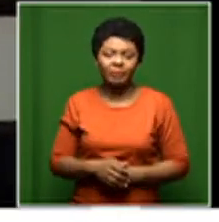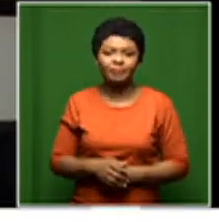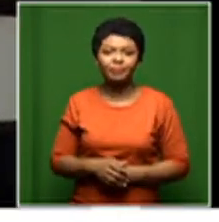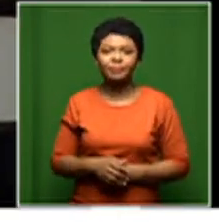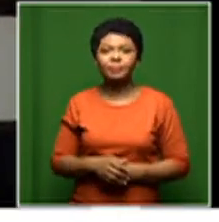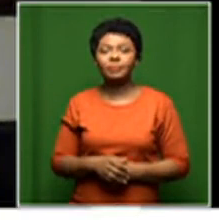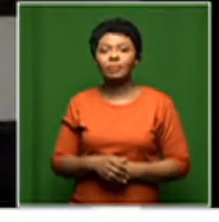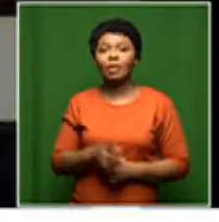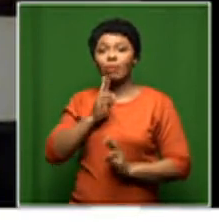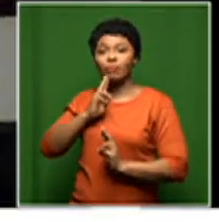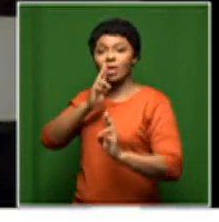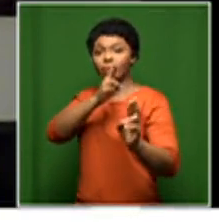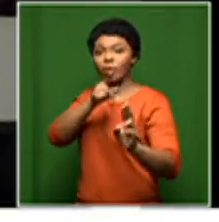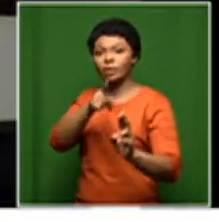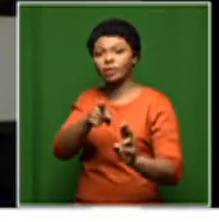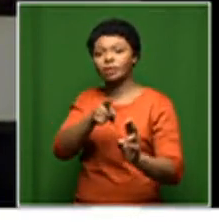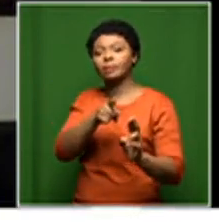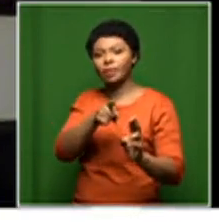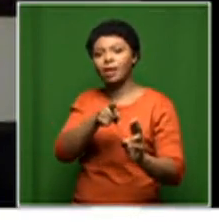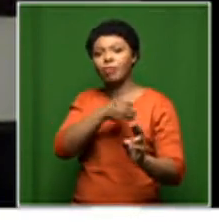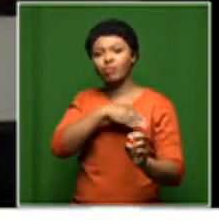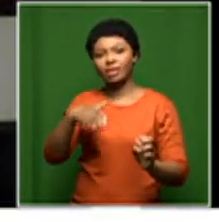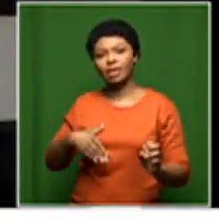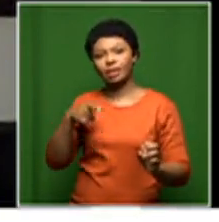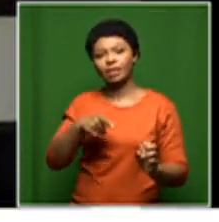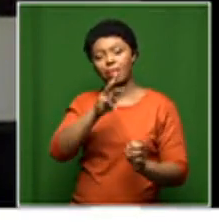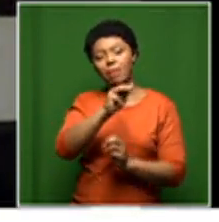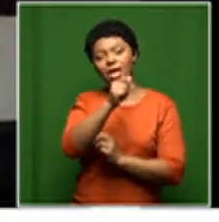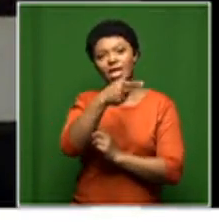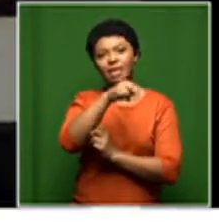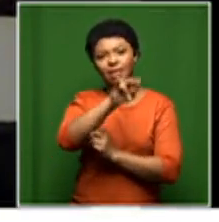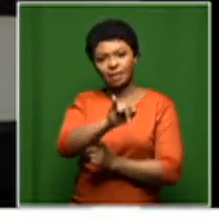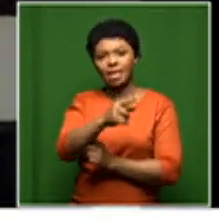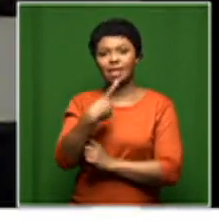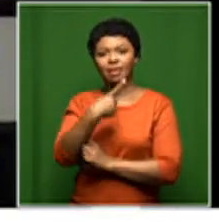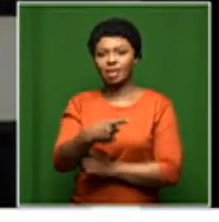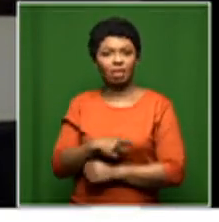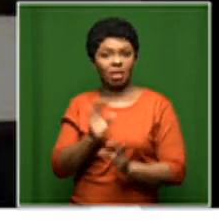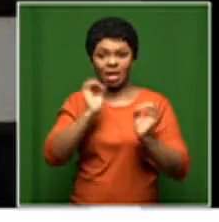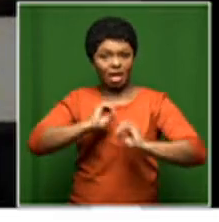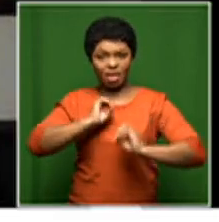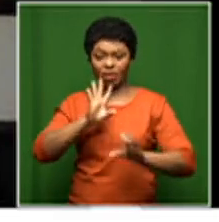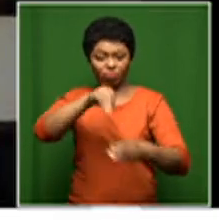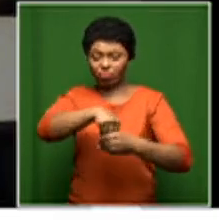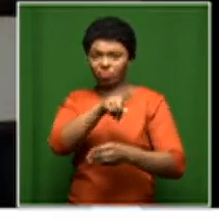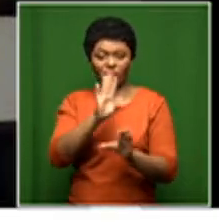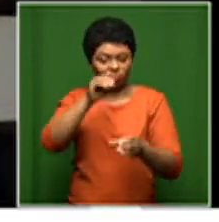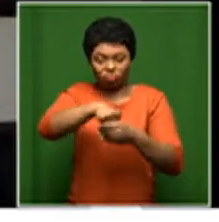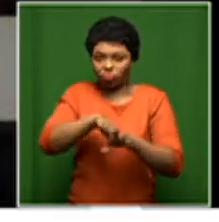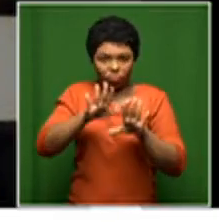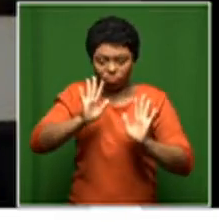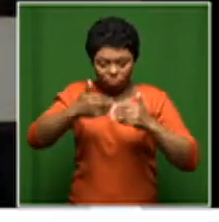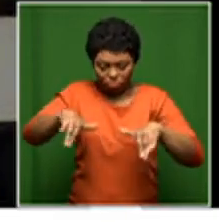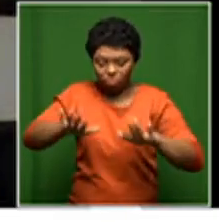we responded, and our party president, Mr. McKenzie, responded and said, look, we had nothing to do with that. There's no purge of